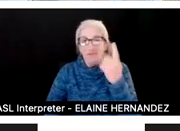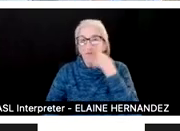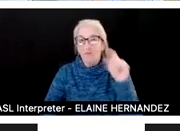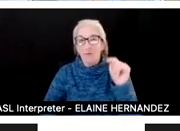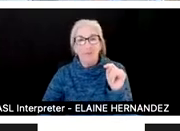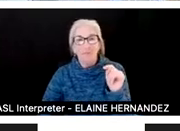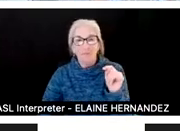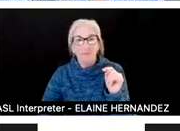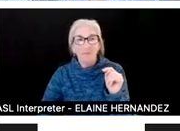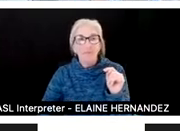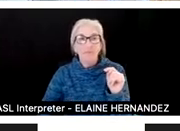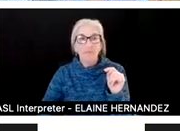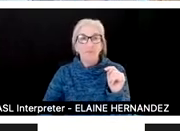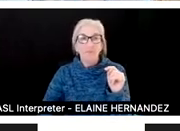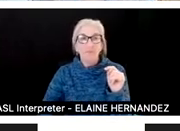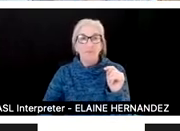So what